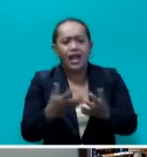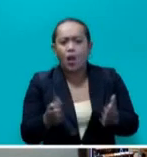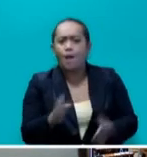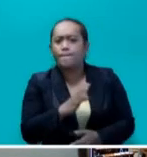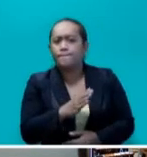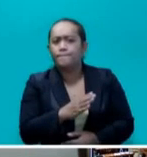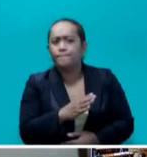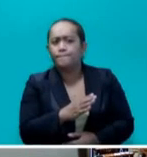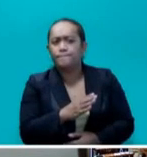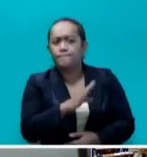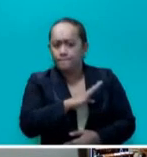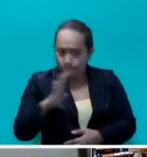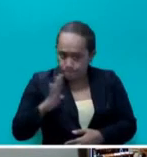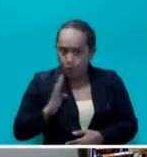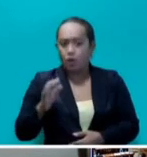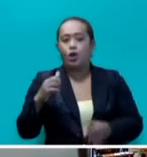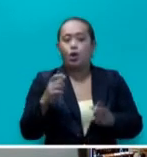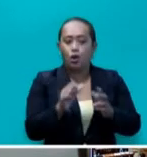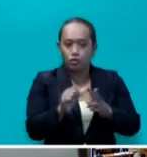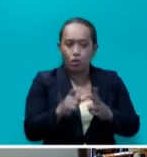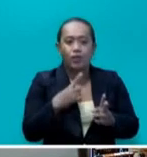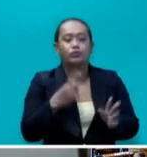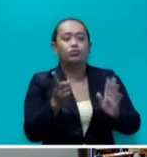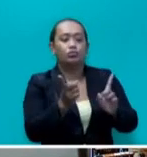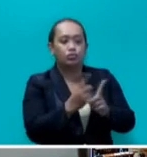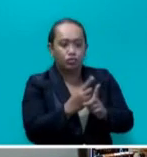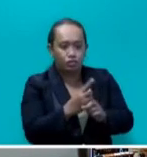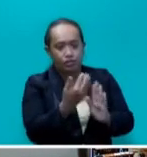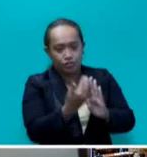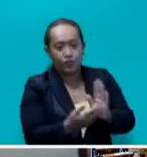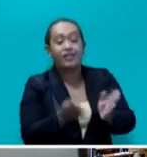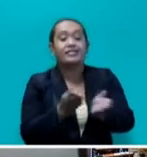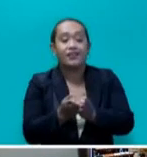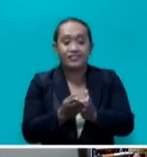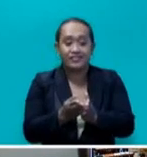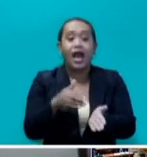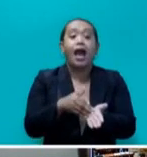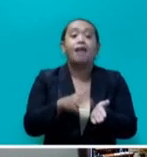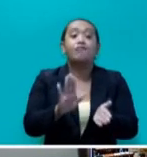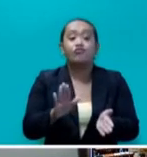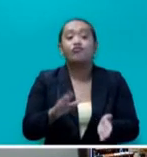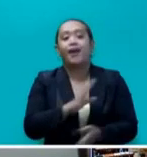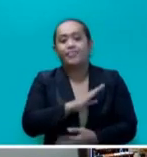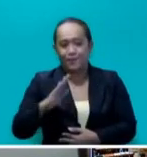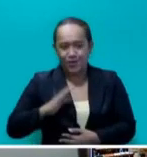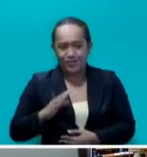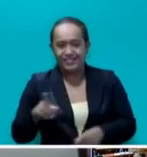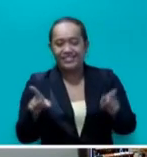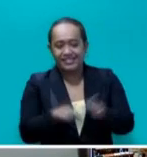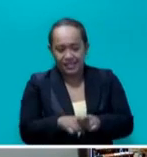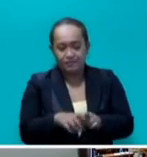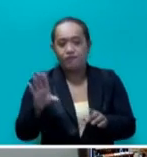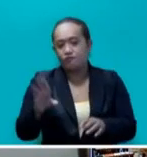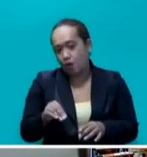Act, the bill also seeks to amend the Act to reflect a service approach by the Board. The bill therefore changes all references from the Tertiary